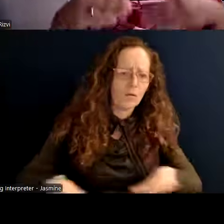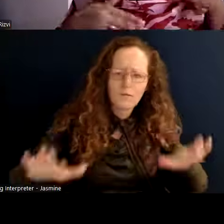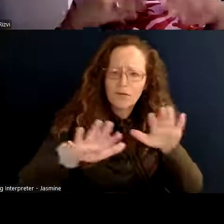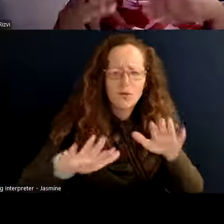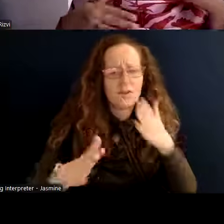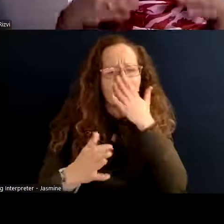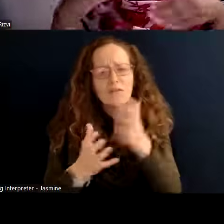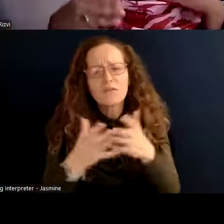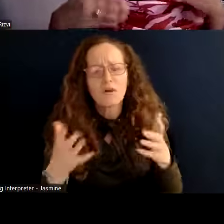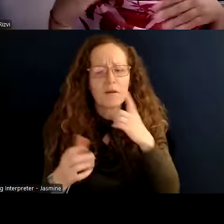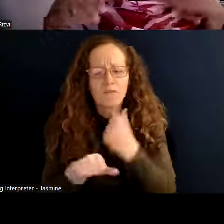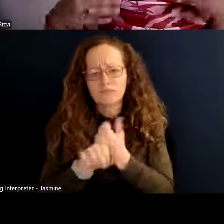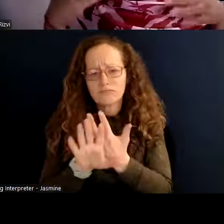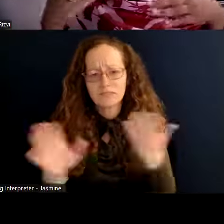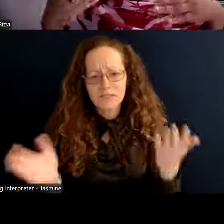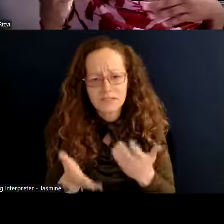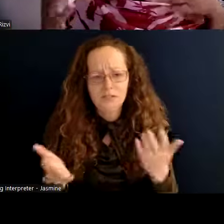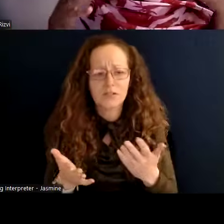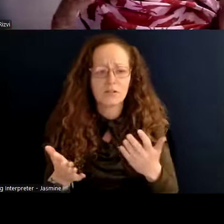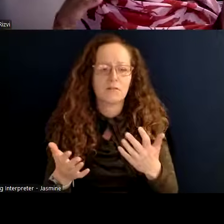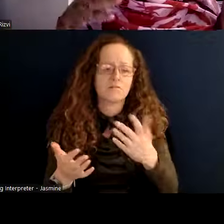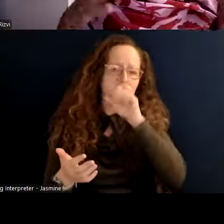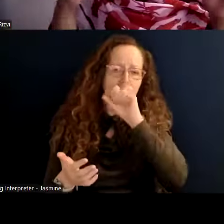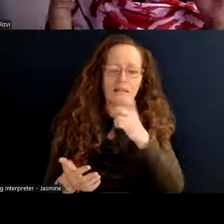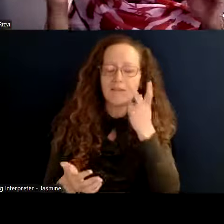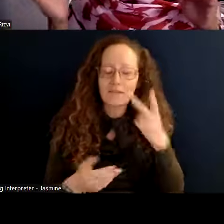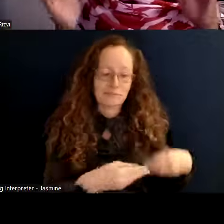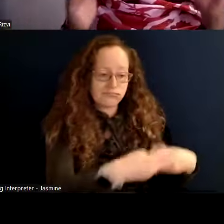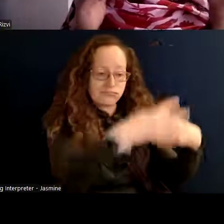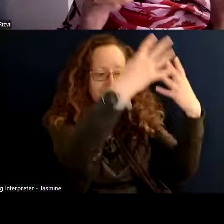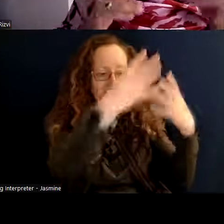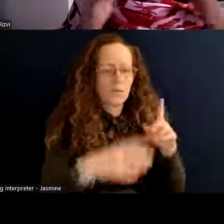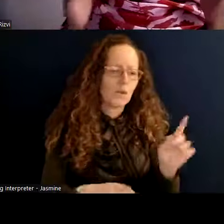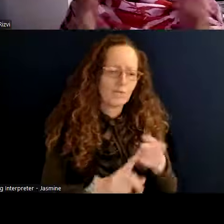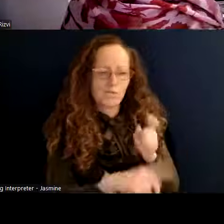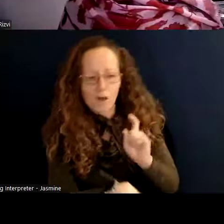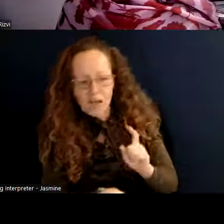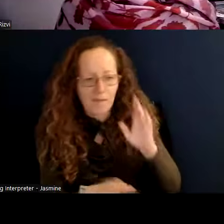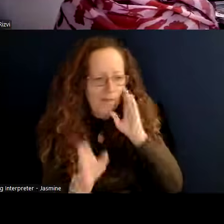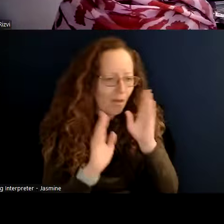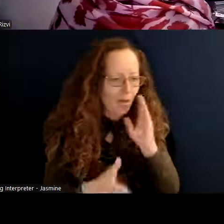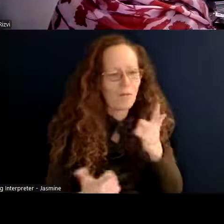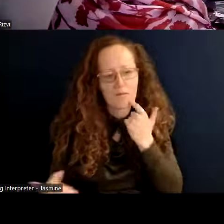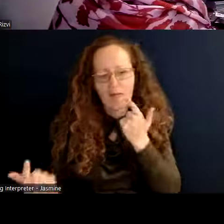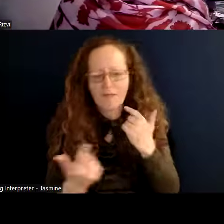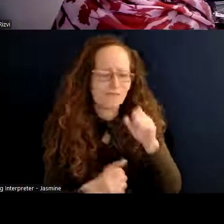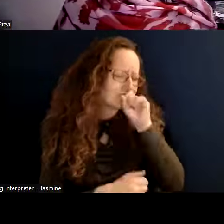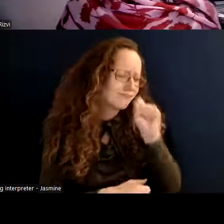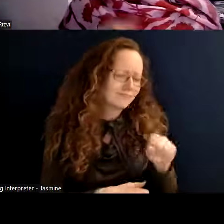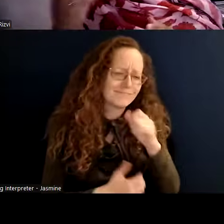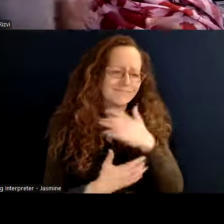I loved seeing all that chat with everyone's locations and the hellos and the laughter and everything else. I really appreciate all of